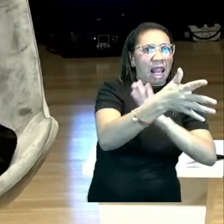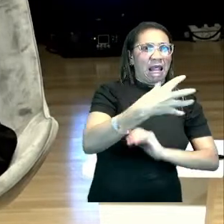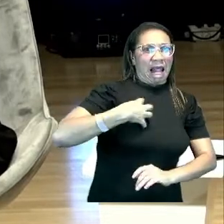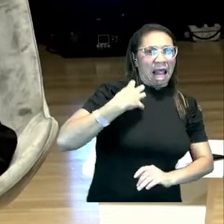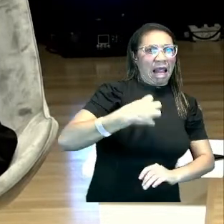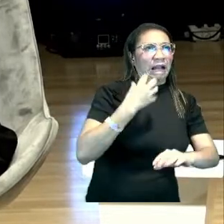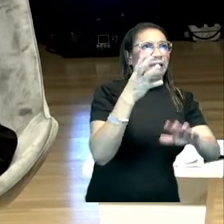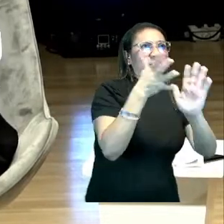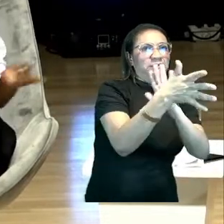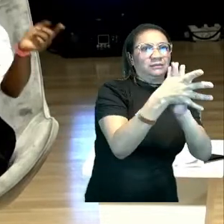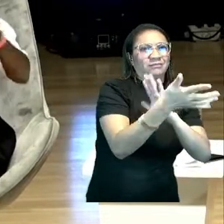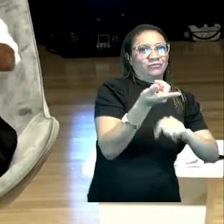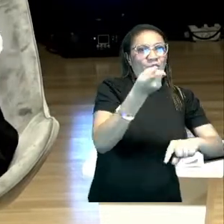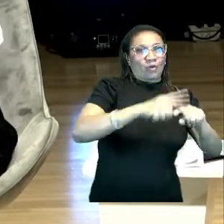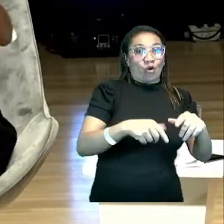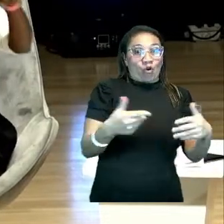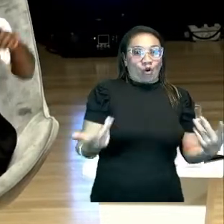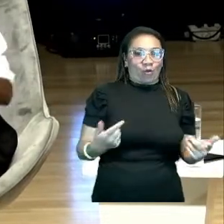claim, we try to,